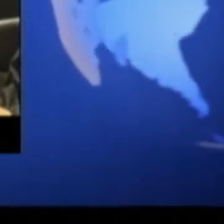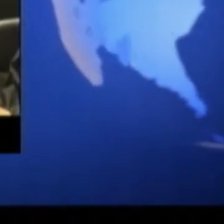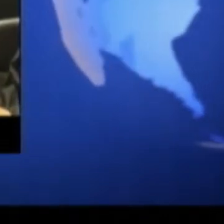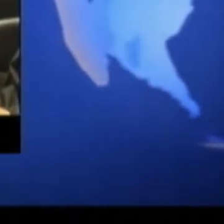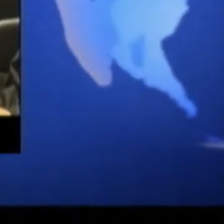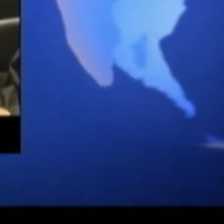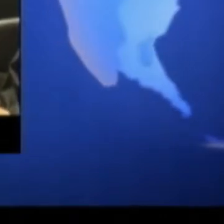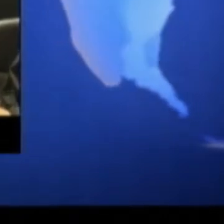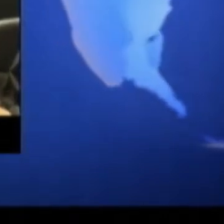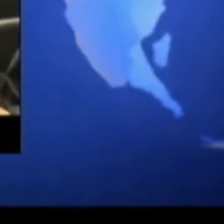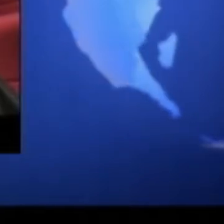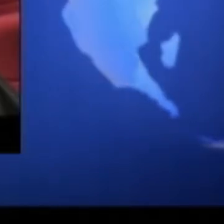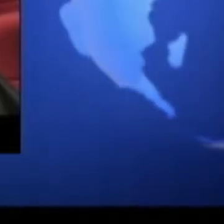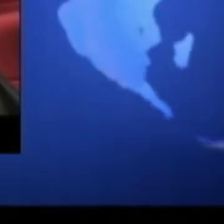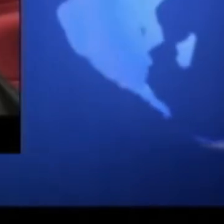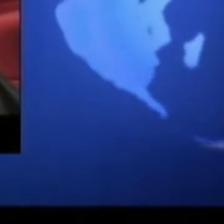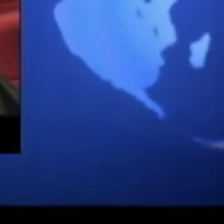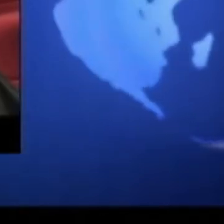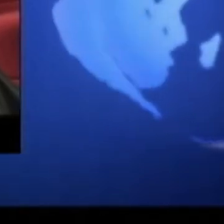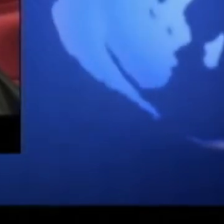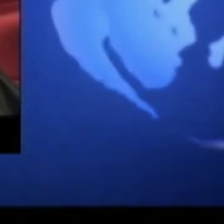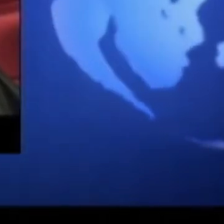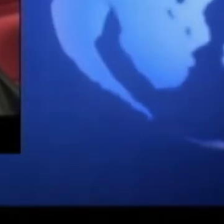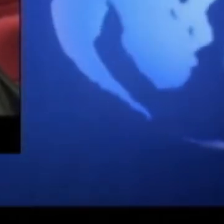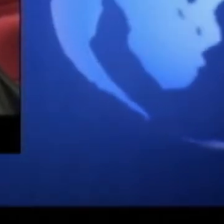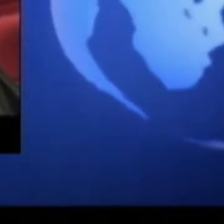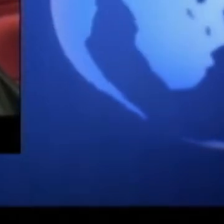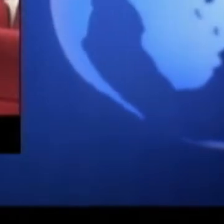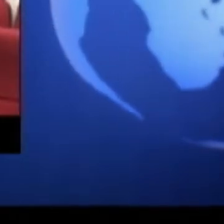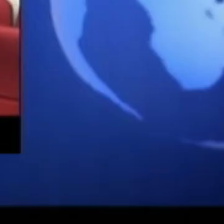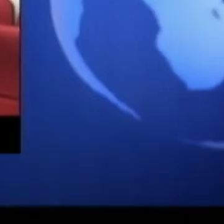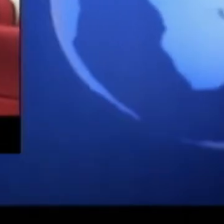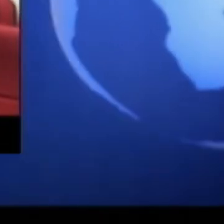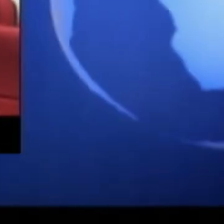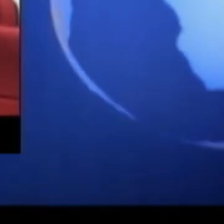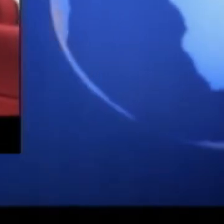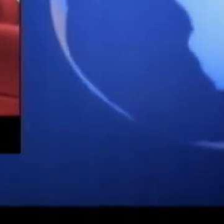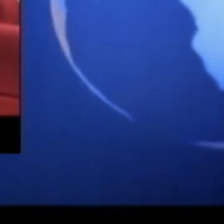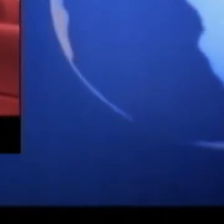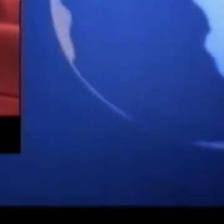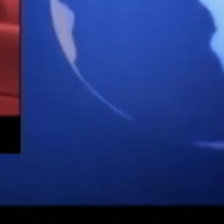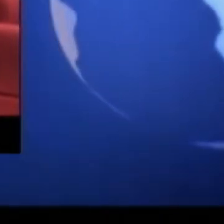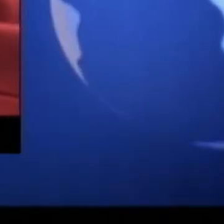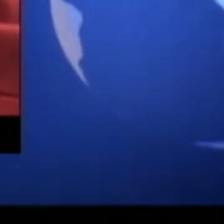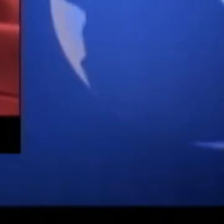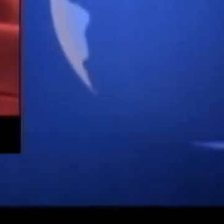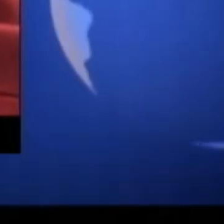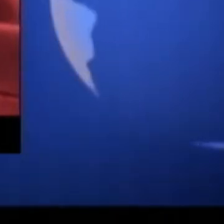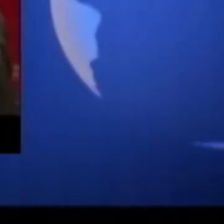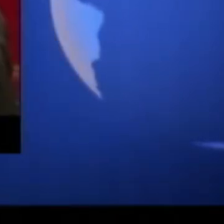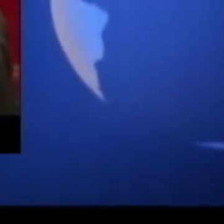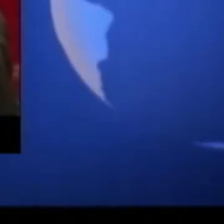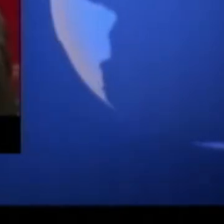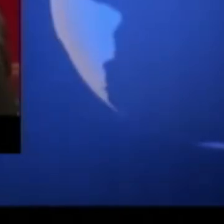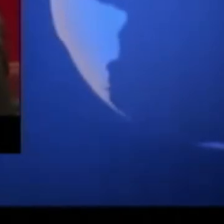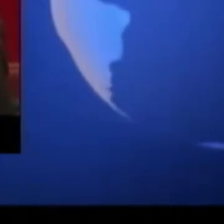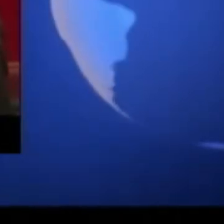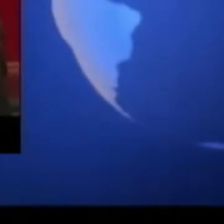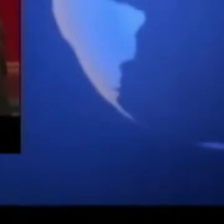Court of Appeal Abuja overturns nullification of BUHARI jury selection by the governorship tribunal.